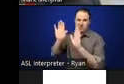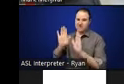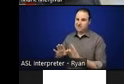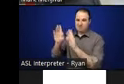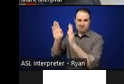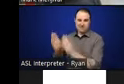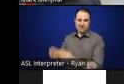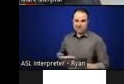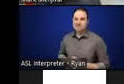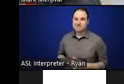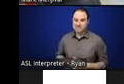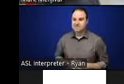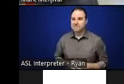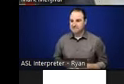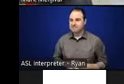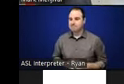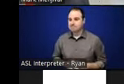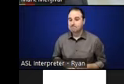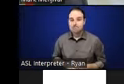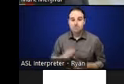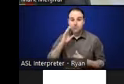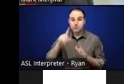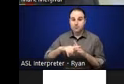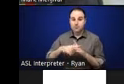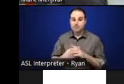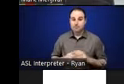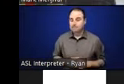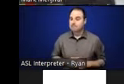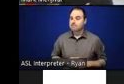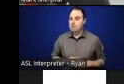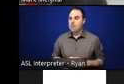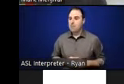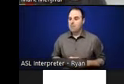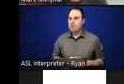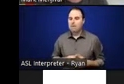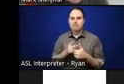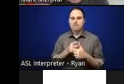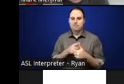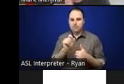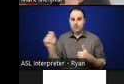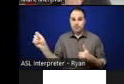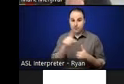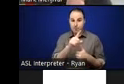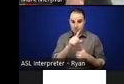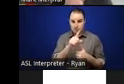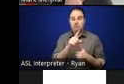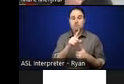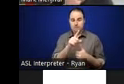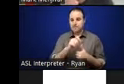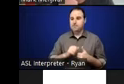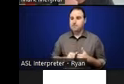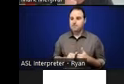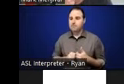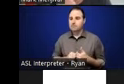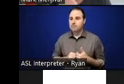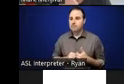So let's go ahead and jump in. But the first thing that I want to do is, this is a question that I want to pose to you to share, is